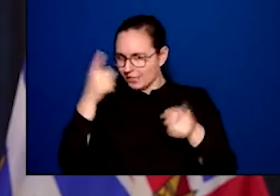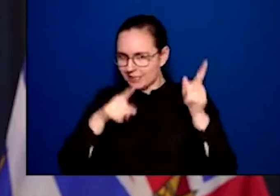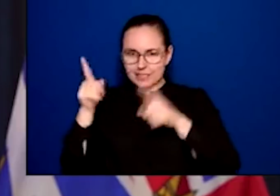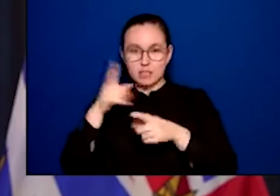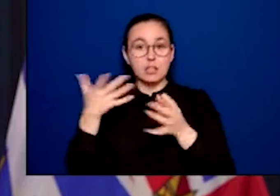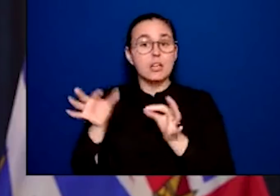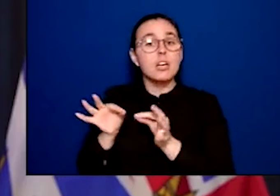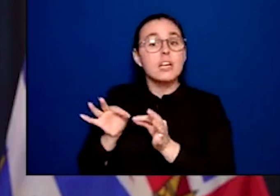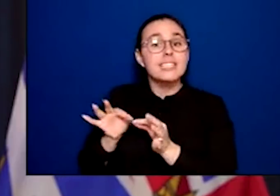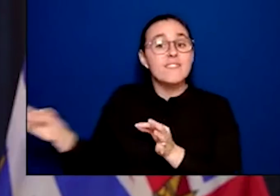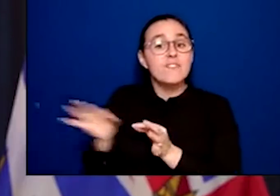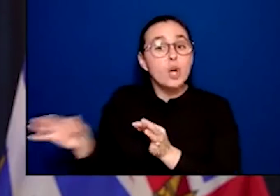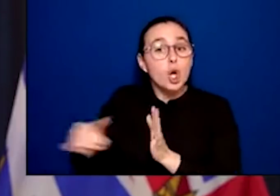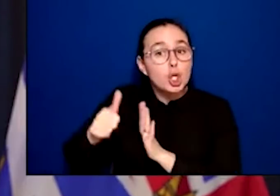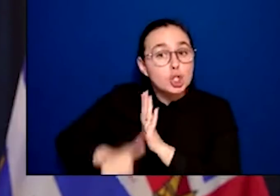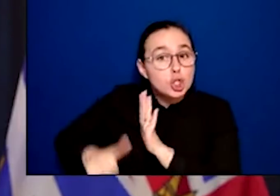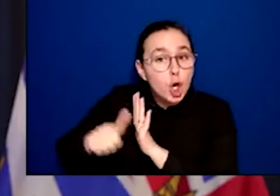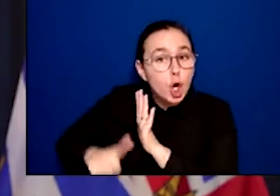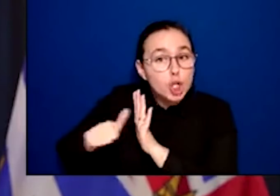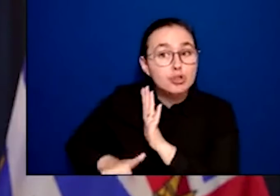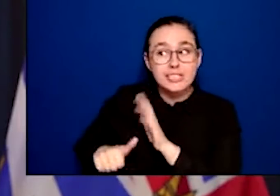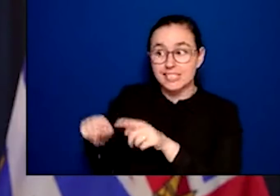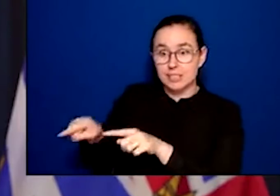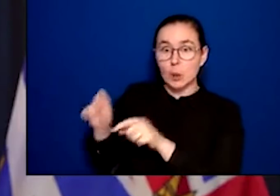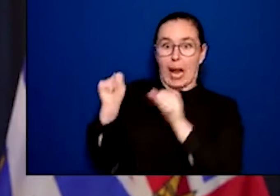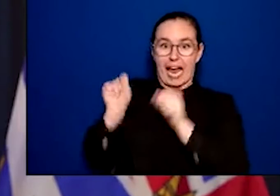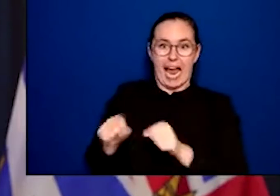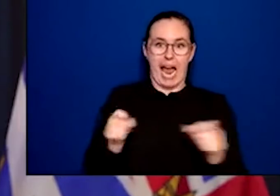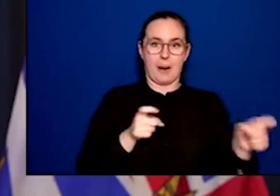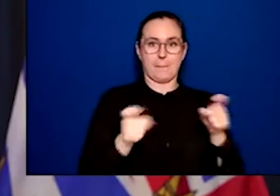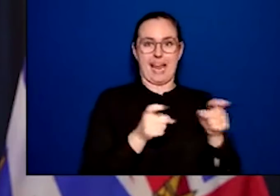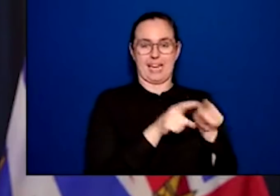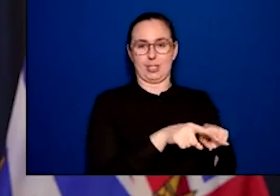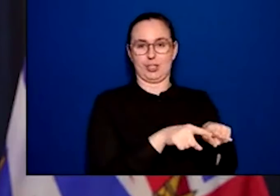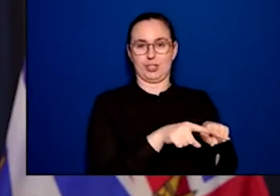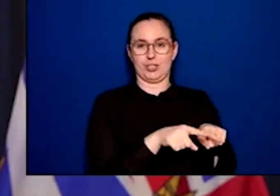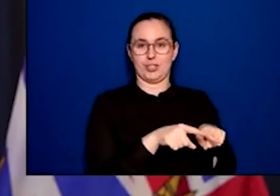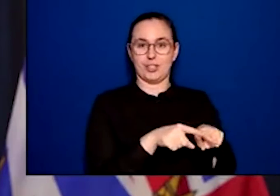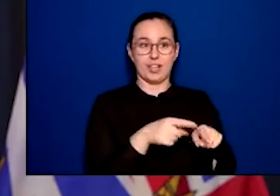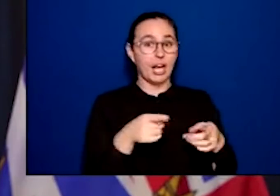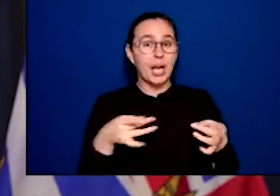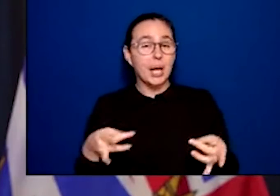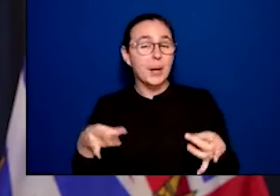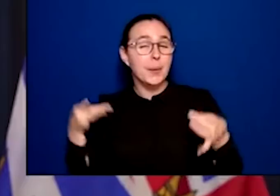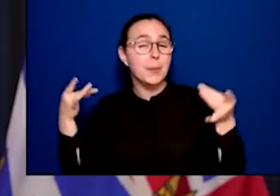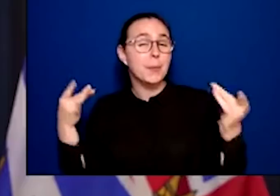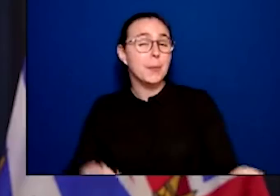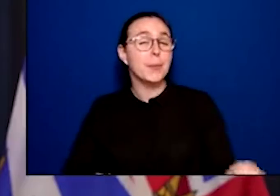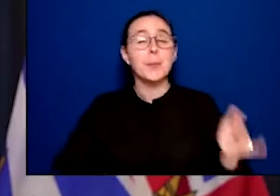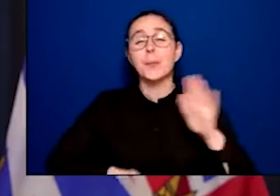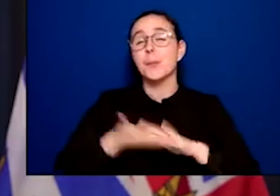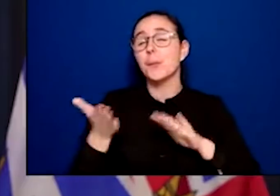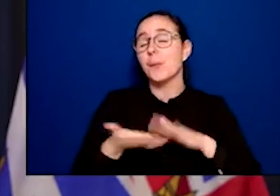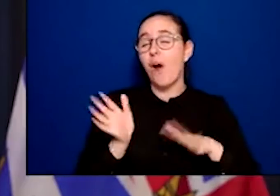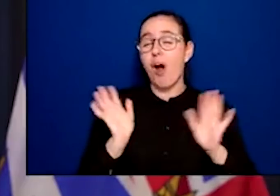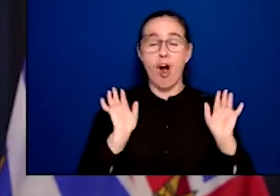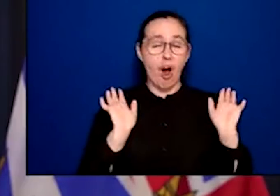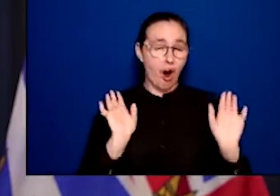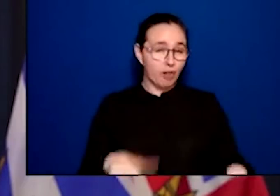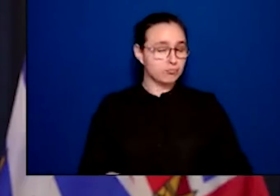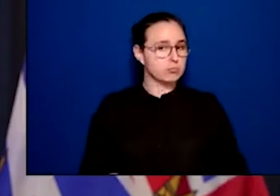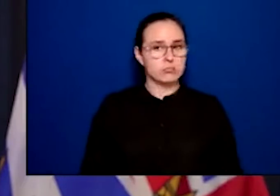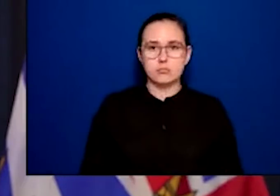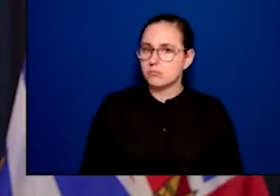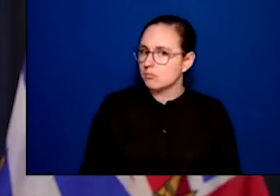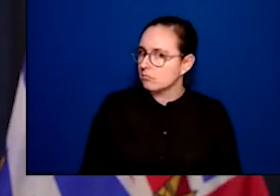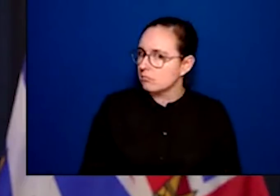being managed, but it is not in a good way when you have to make the kinds of decisions we've had to make.